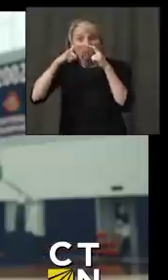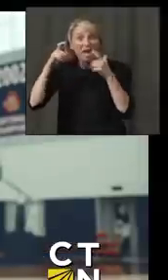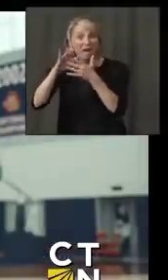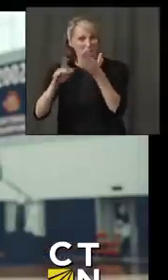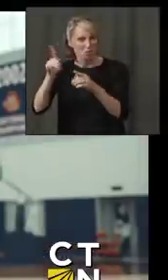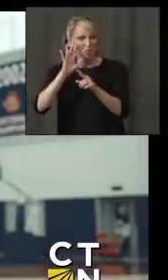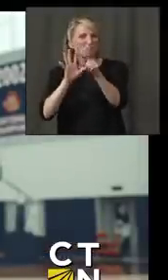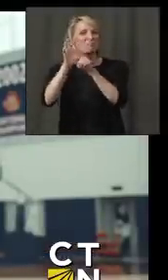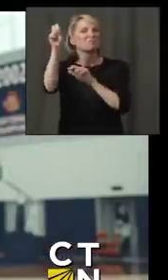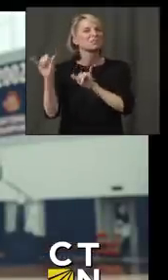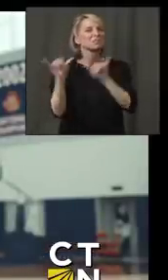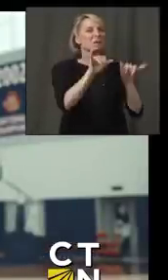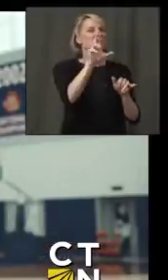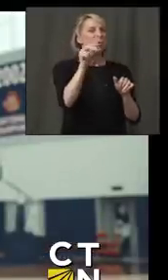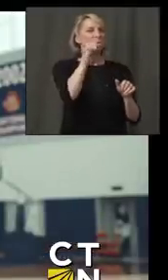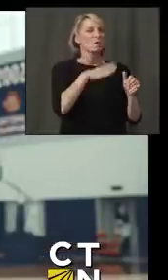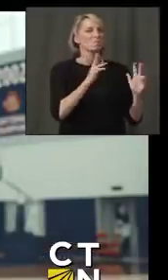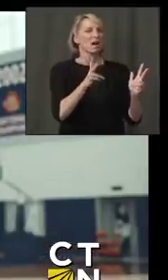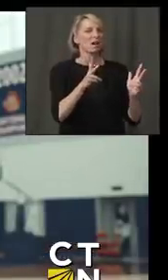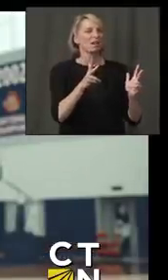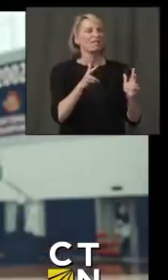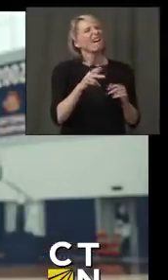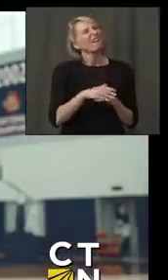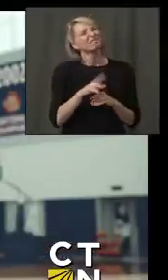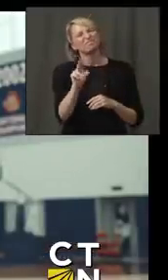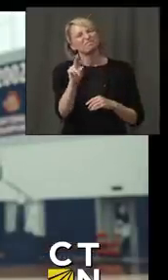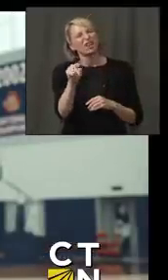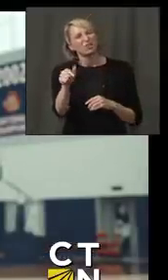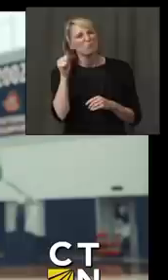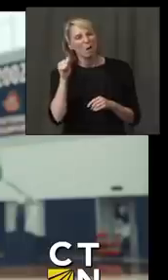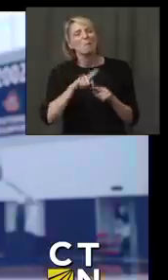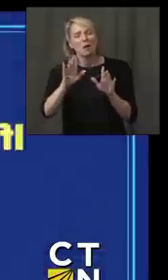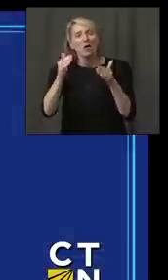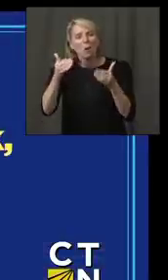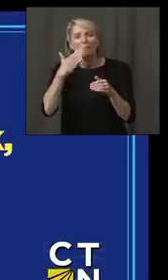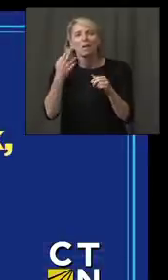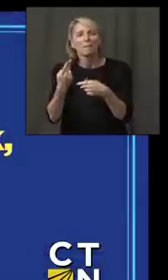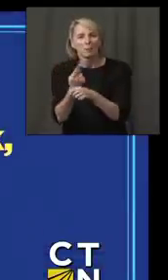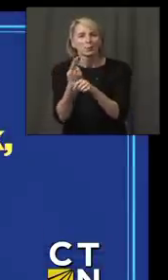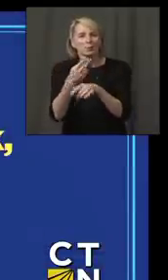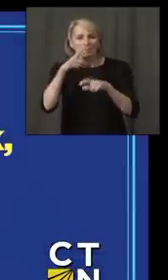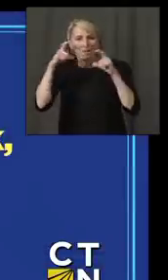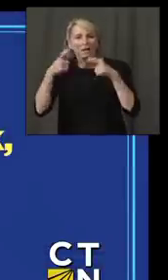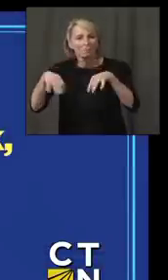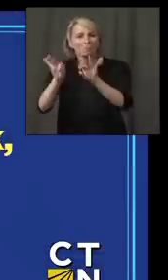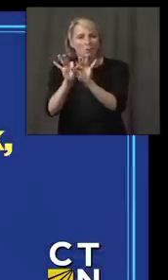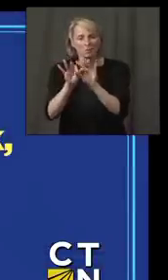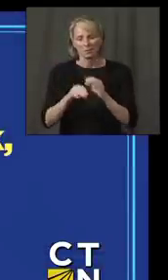You probably won't, but wear a mask.